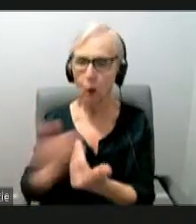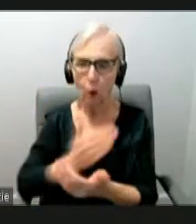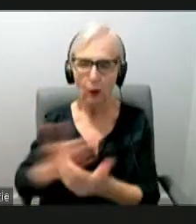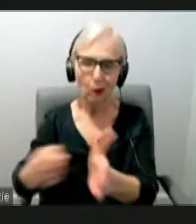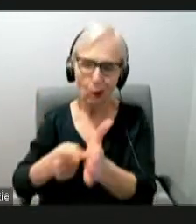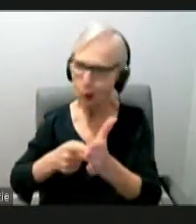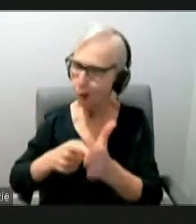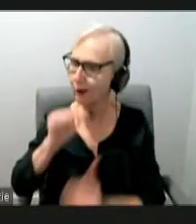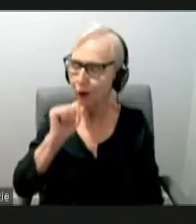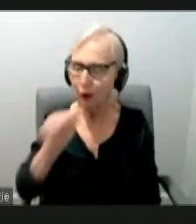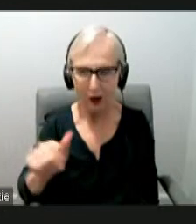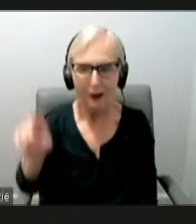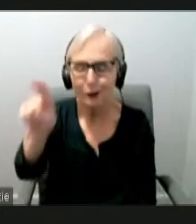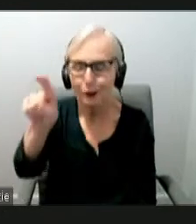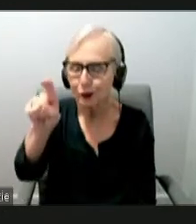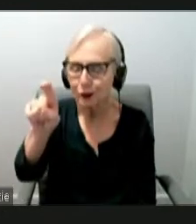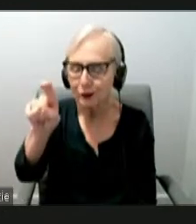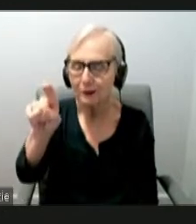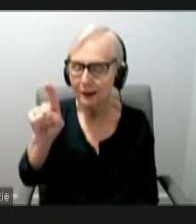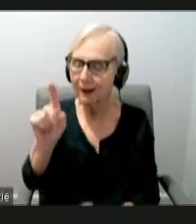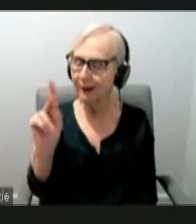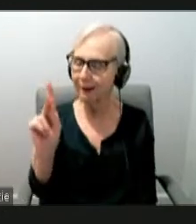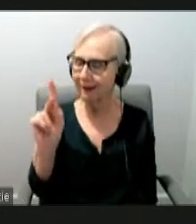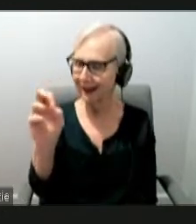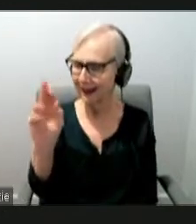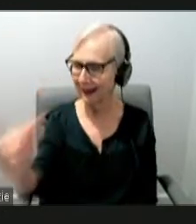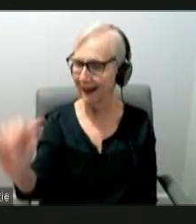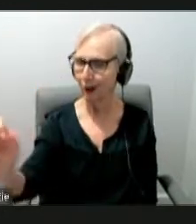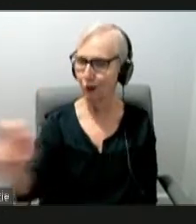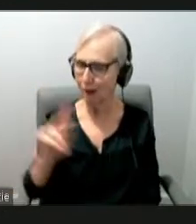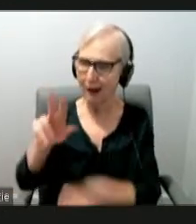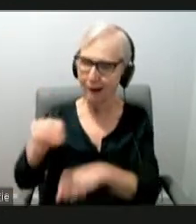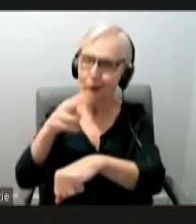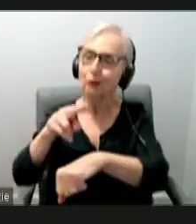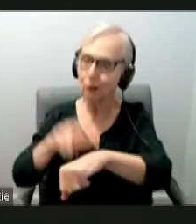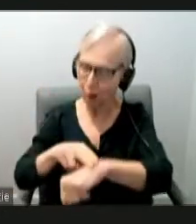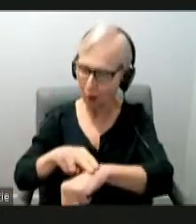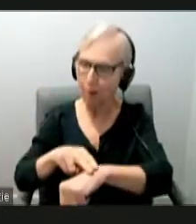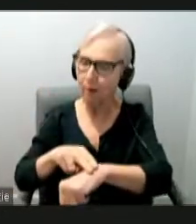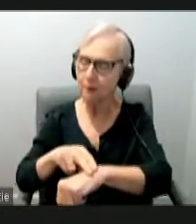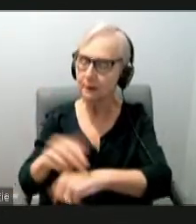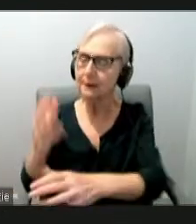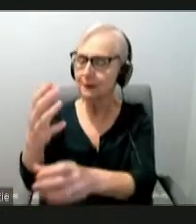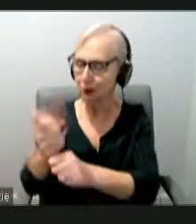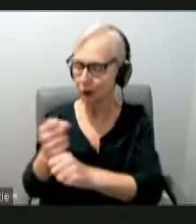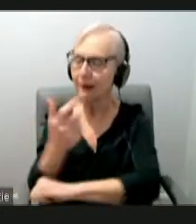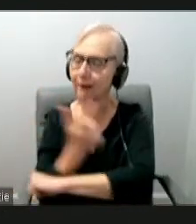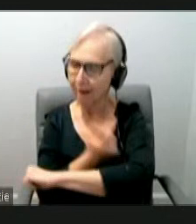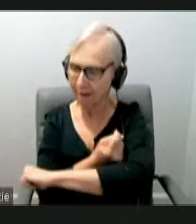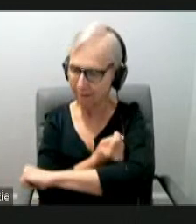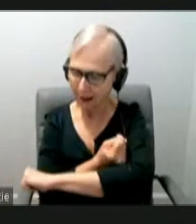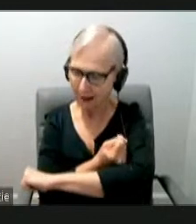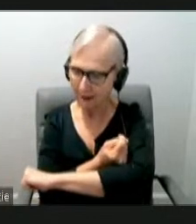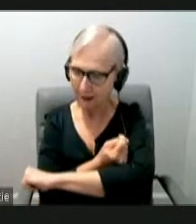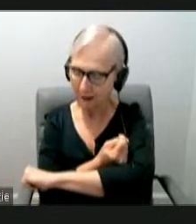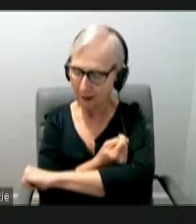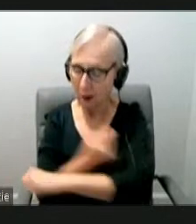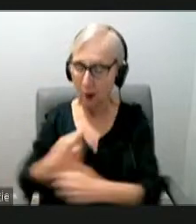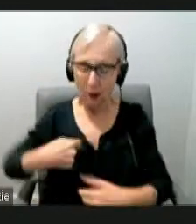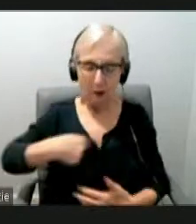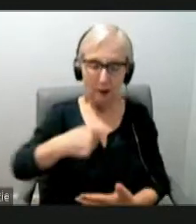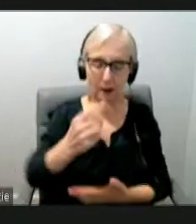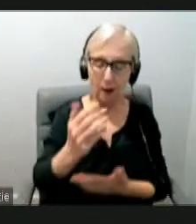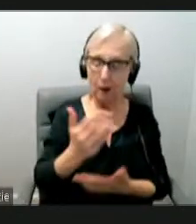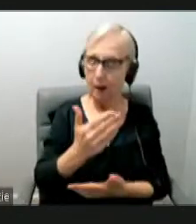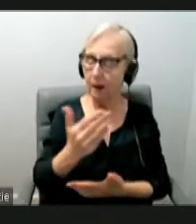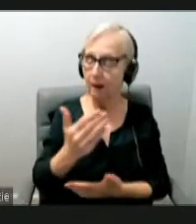or not, the key to us returning to our normal lives is to get this vaccine. And while we may all be done with this virus,